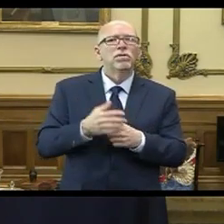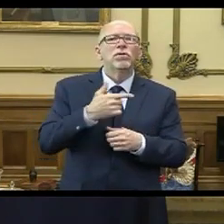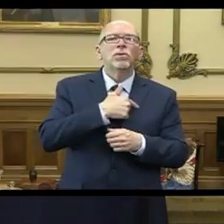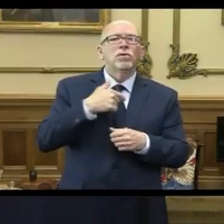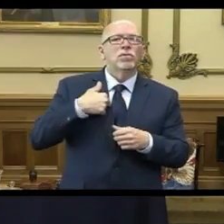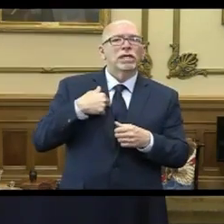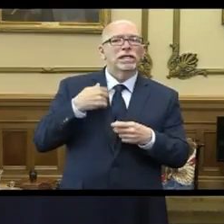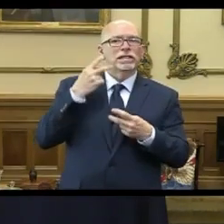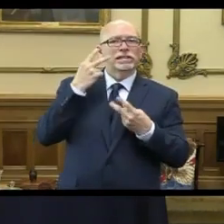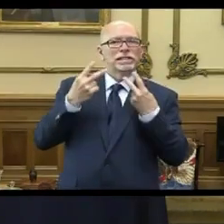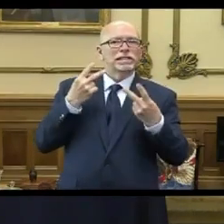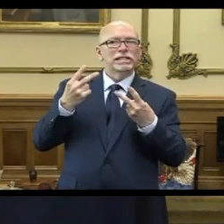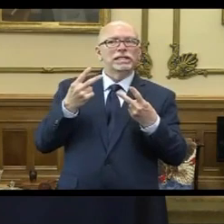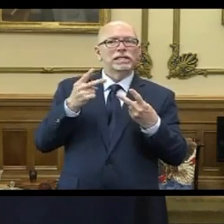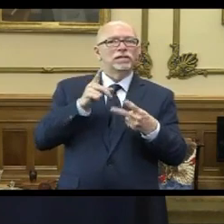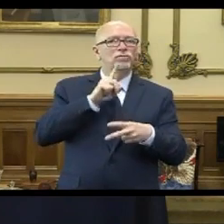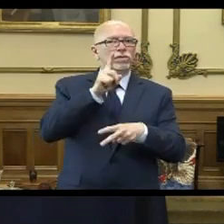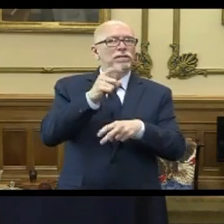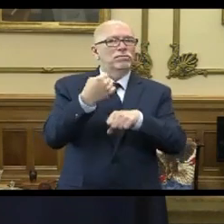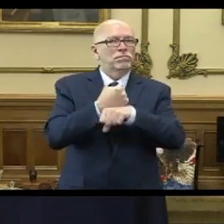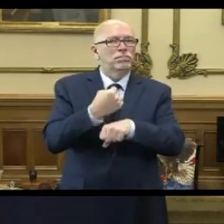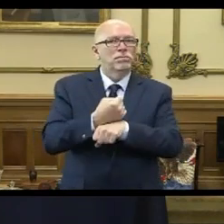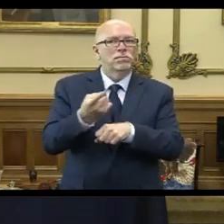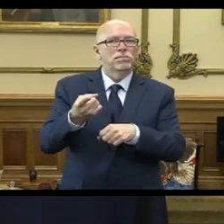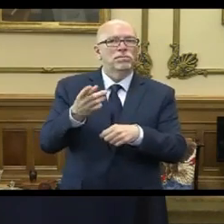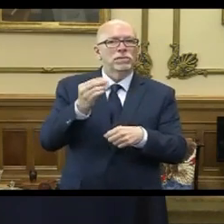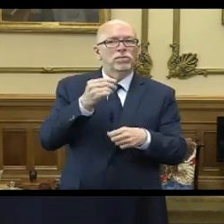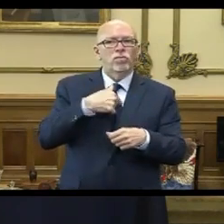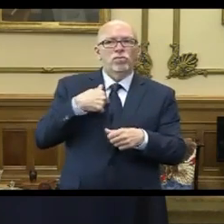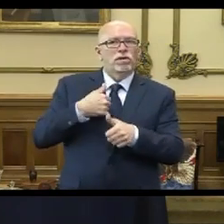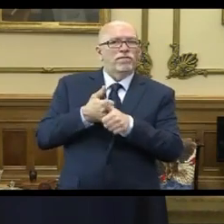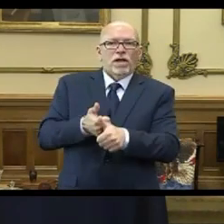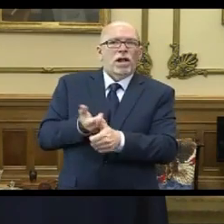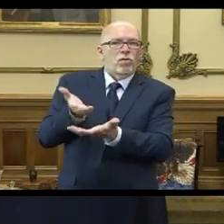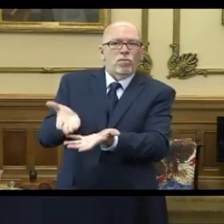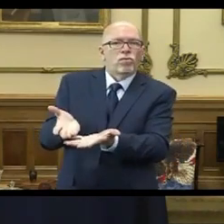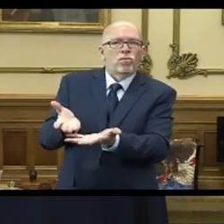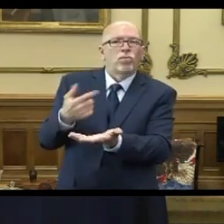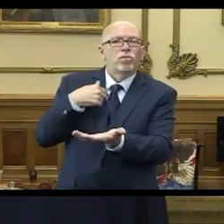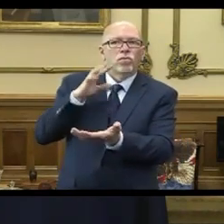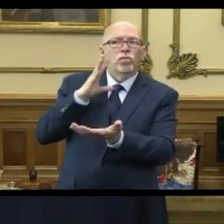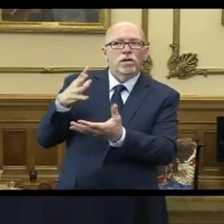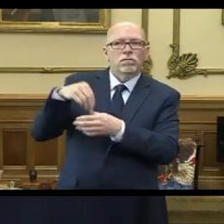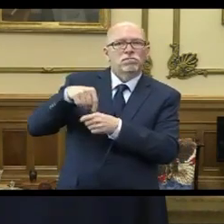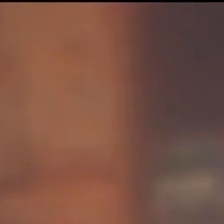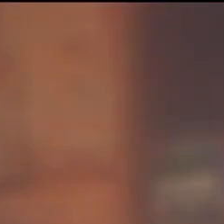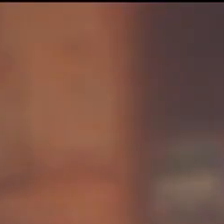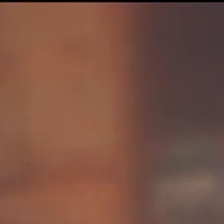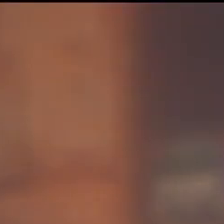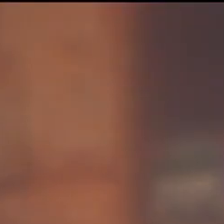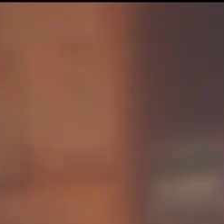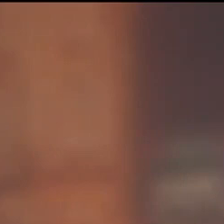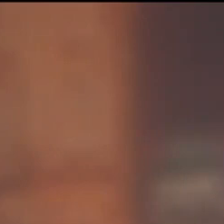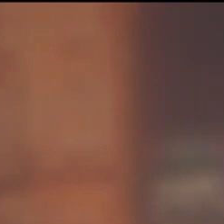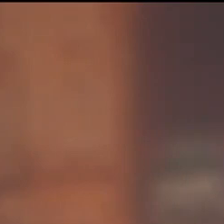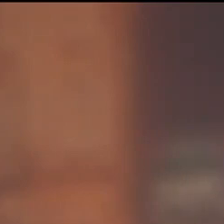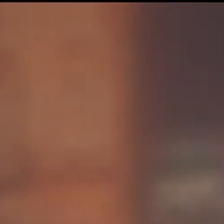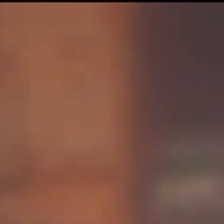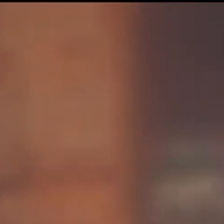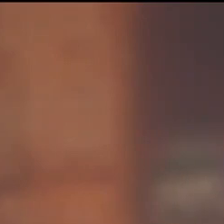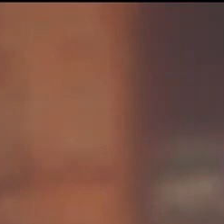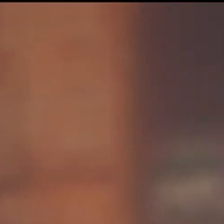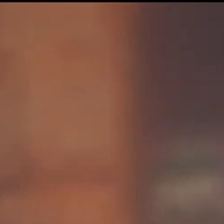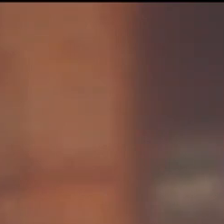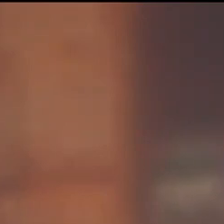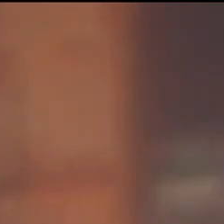are seeing real-time data. And that's what we'll continue to factor in as we make decisions. All right, let's take a look at the numbers now,